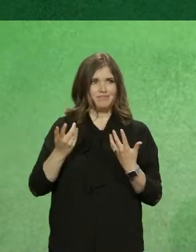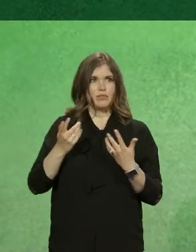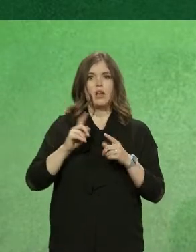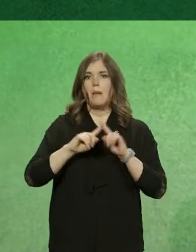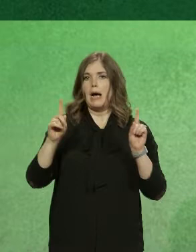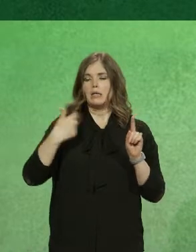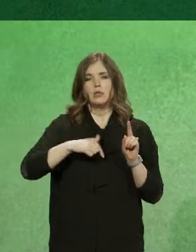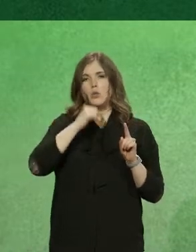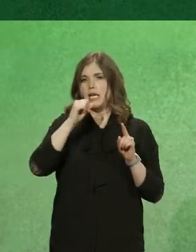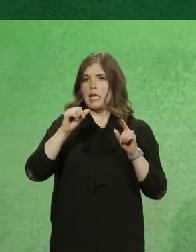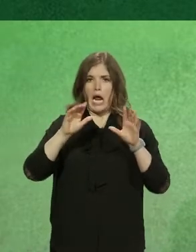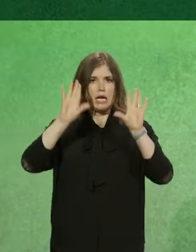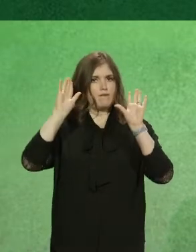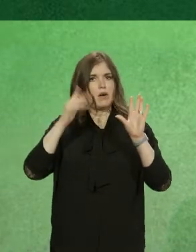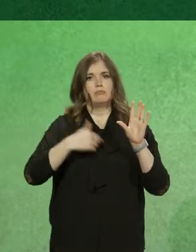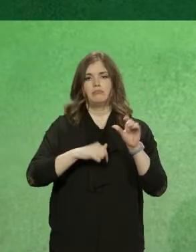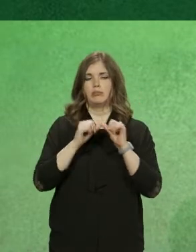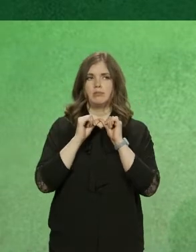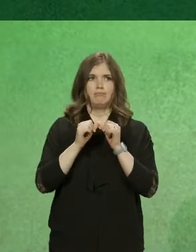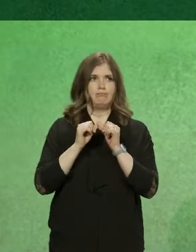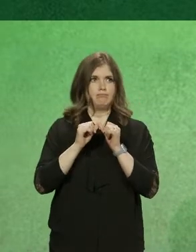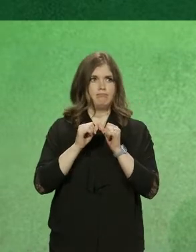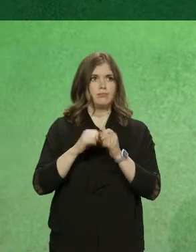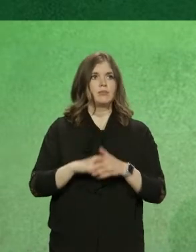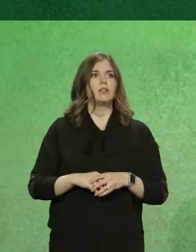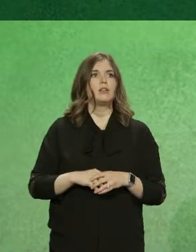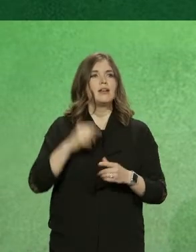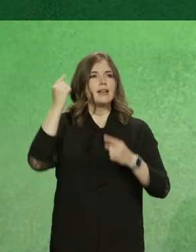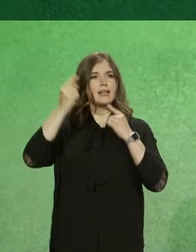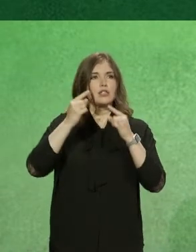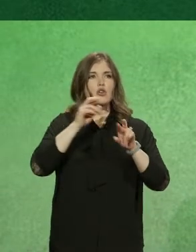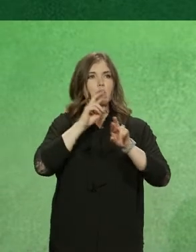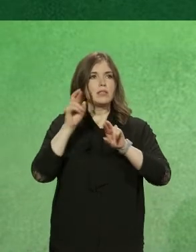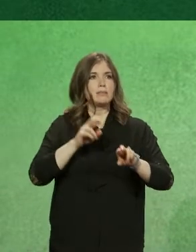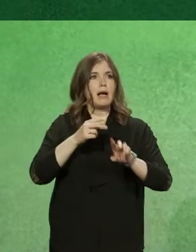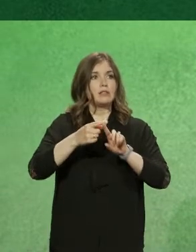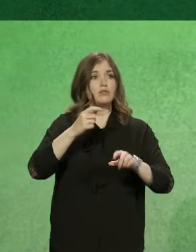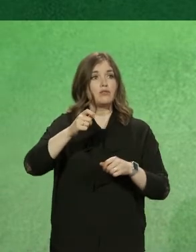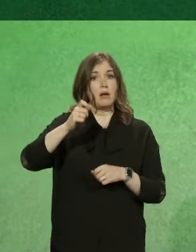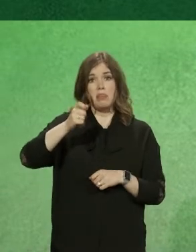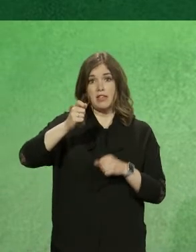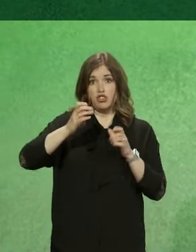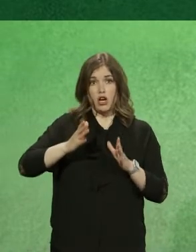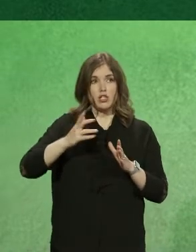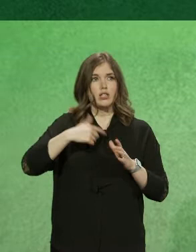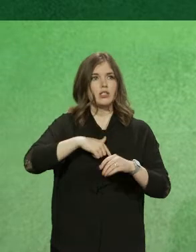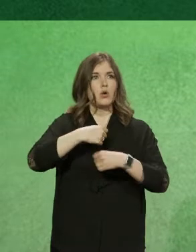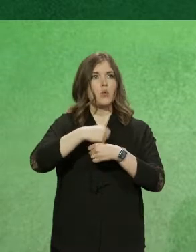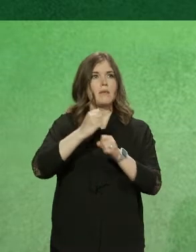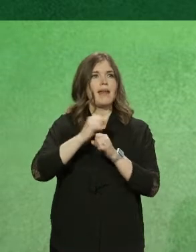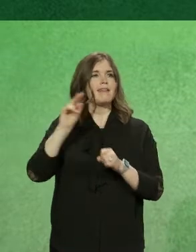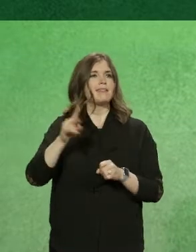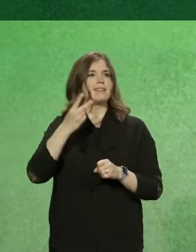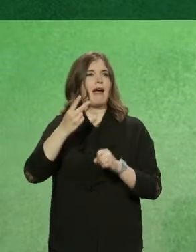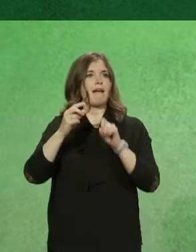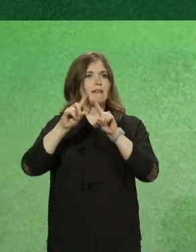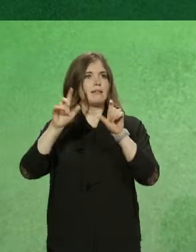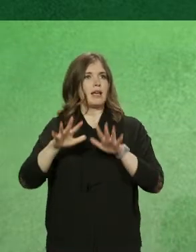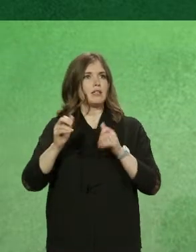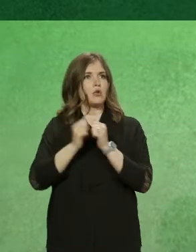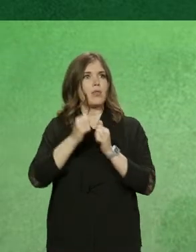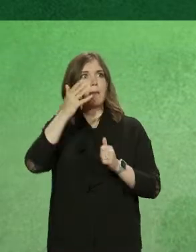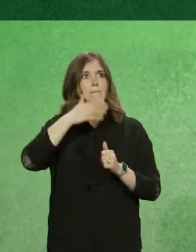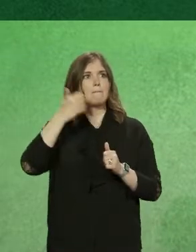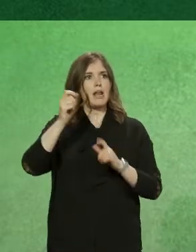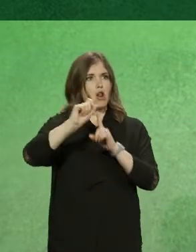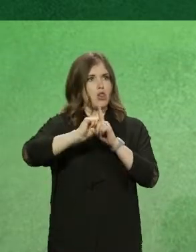up. Considering the responses from the judges, we made a second test with a better thermometer